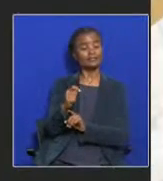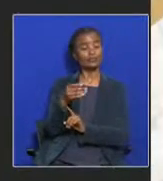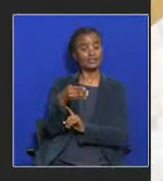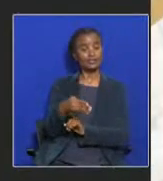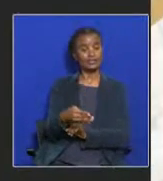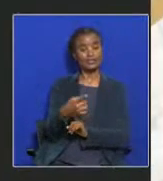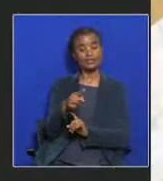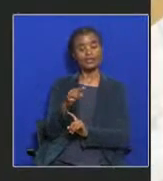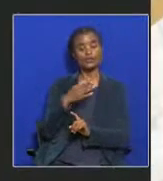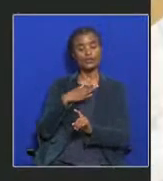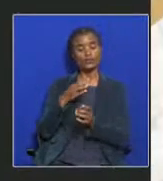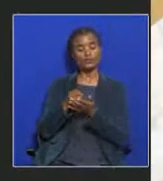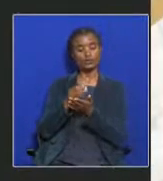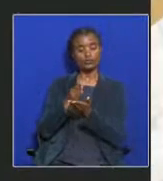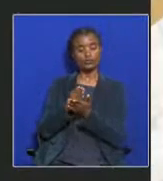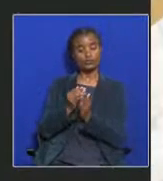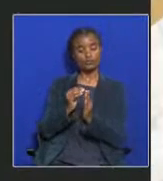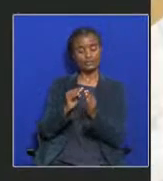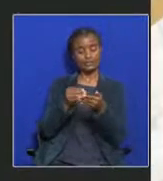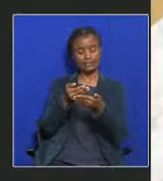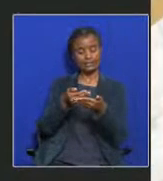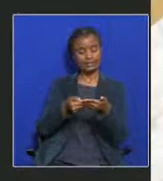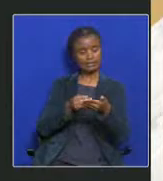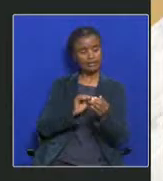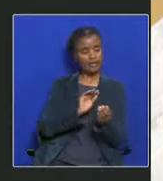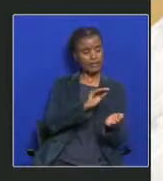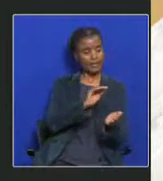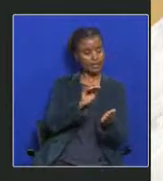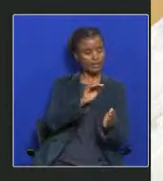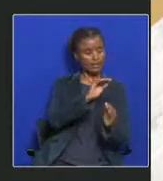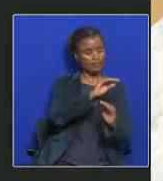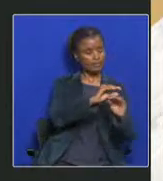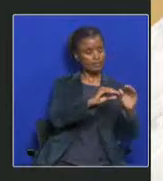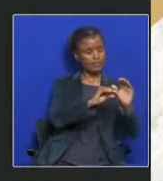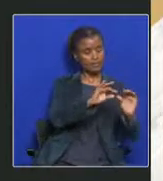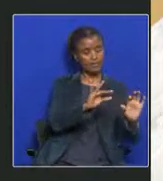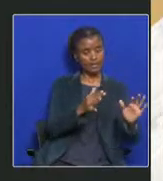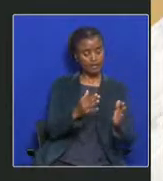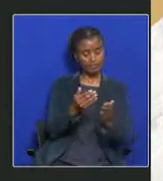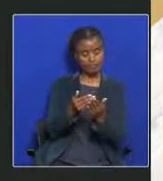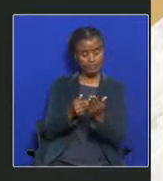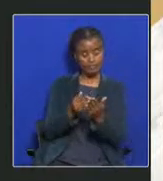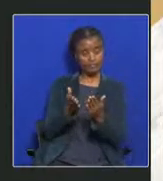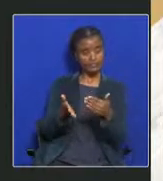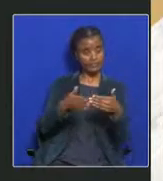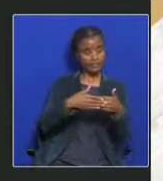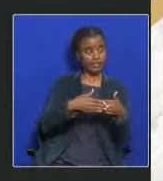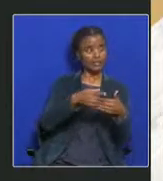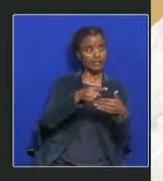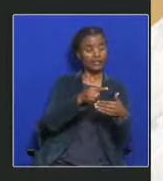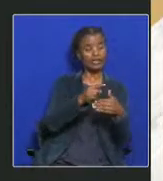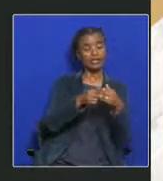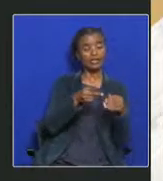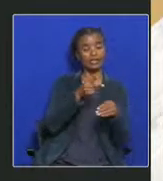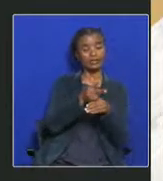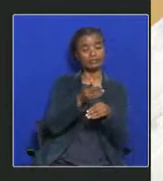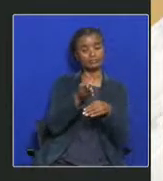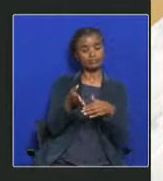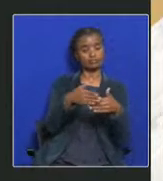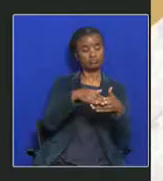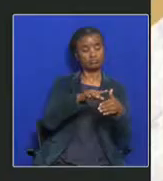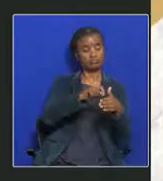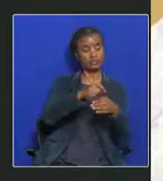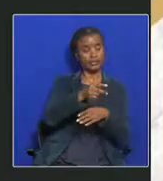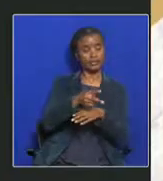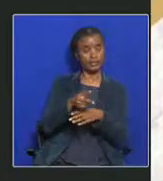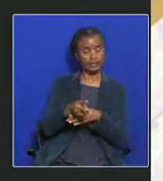list. When the members had finished, the container was locked and another seal was placed on the container. That's what she said about 2